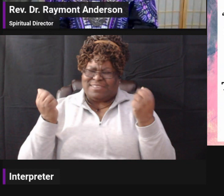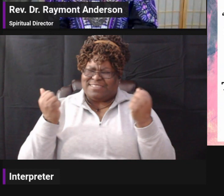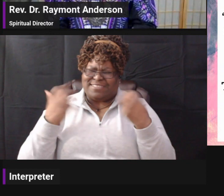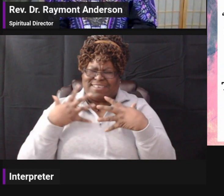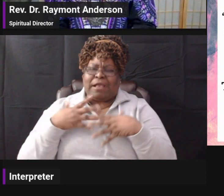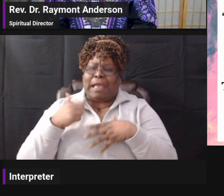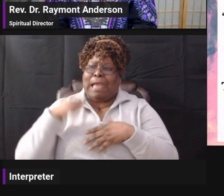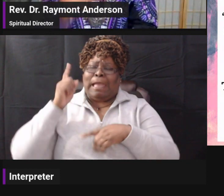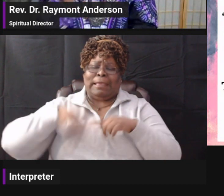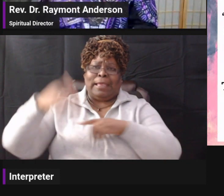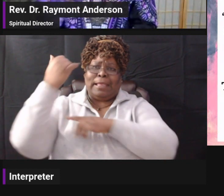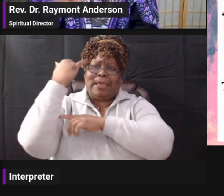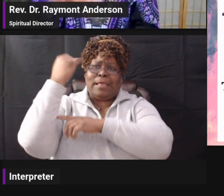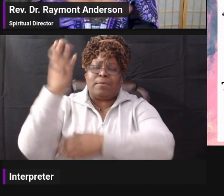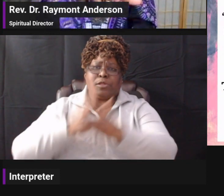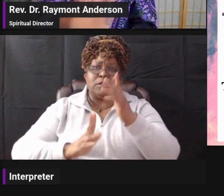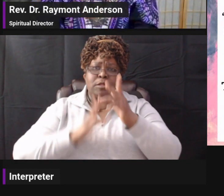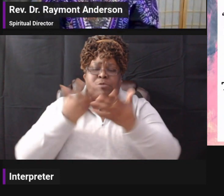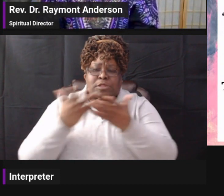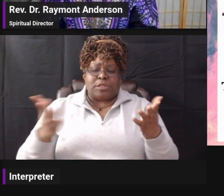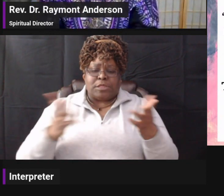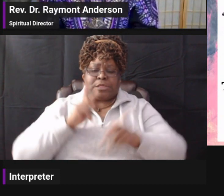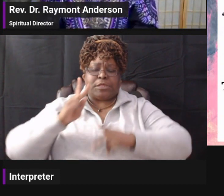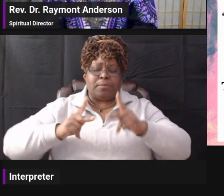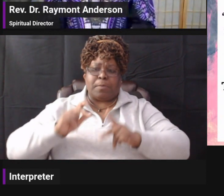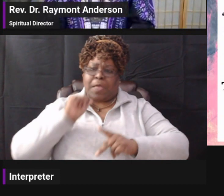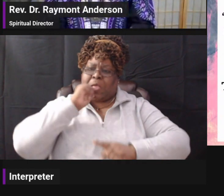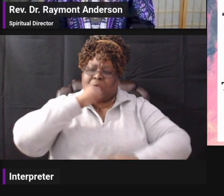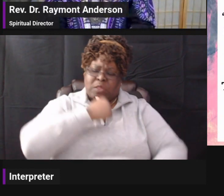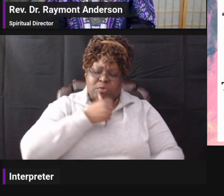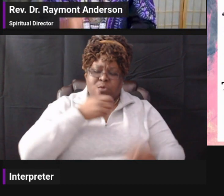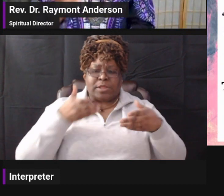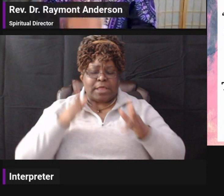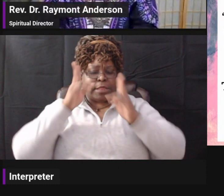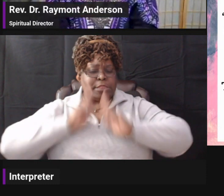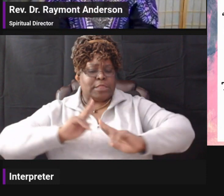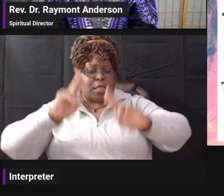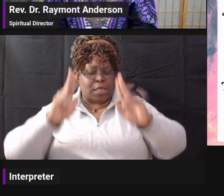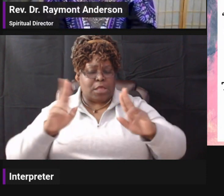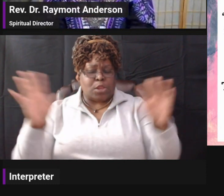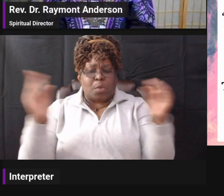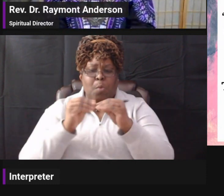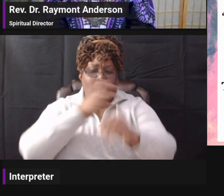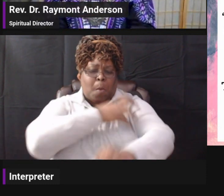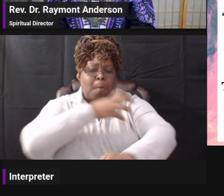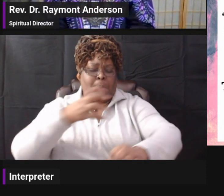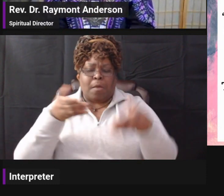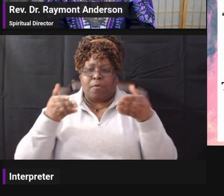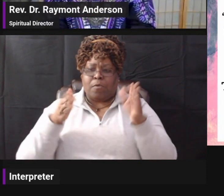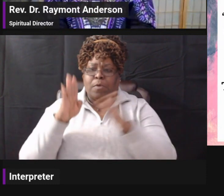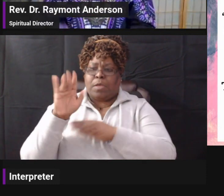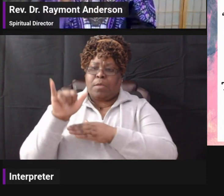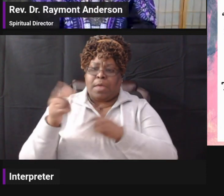terrifying. So I can't imagine some of the things people have endured. And let us honor in even